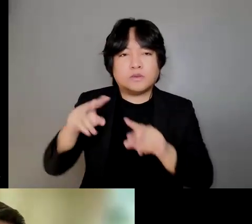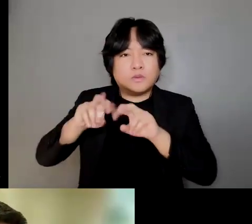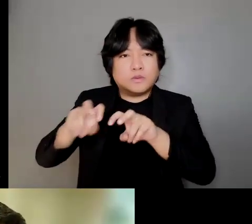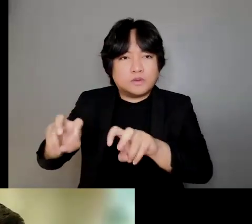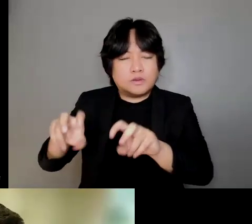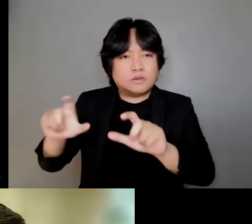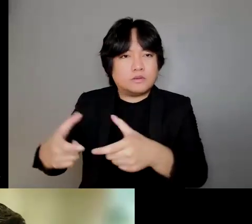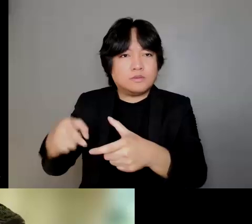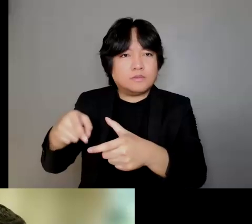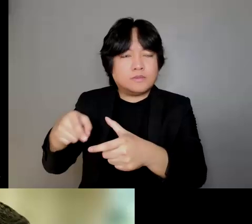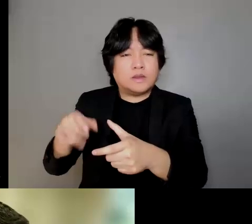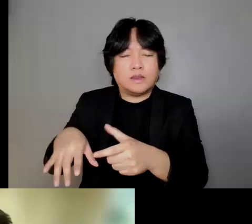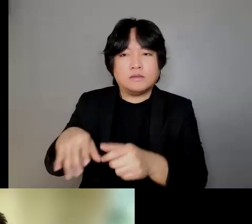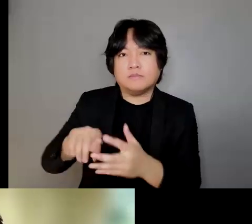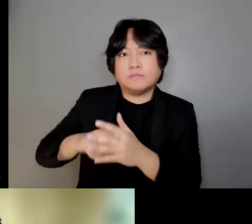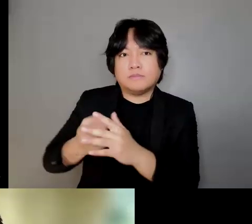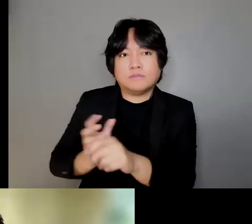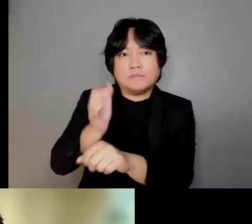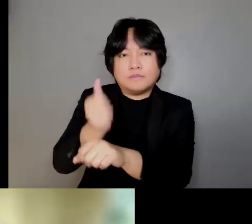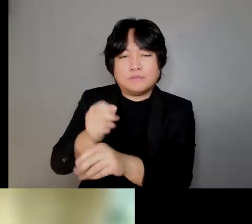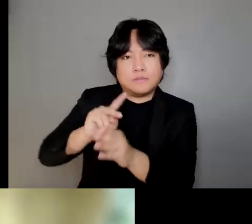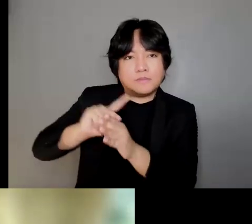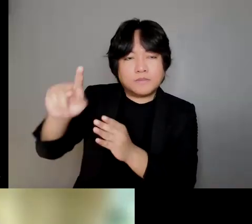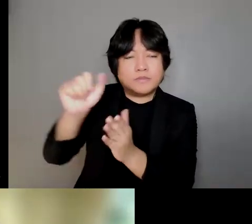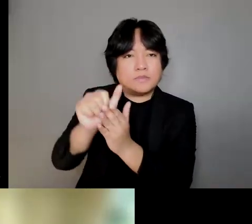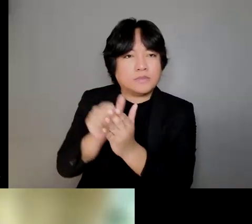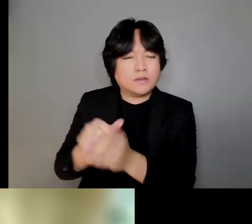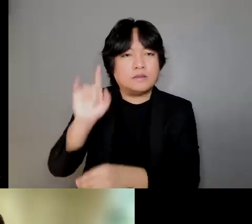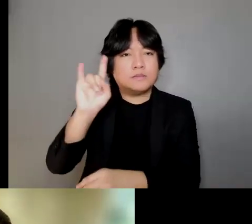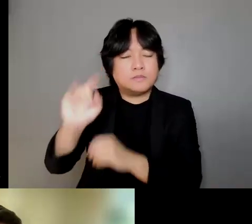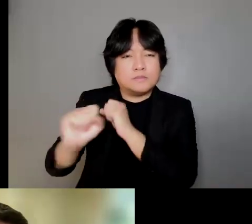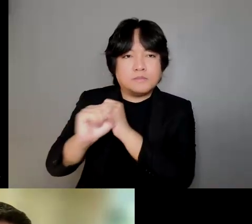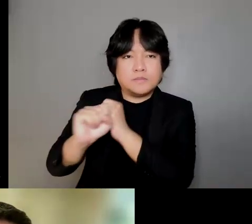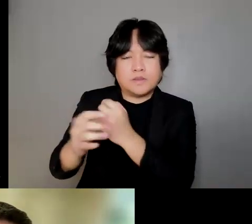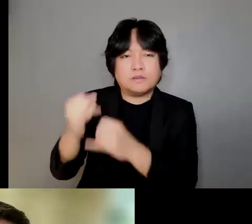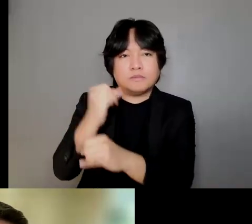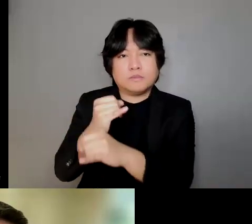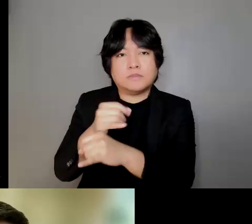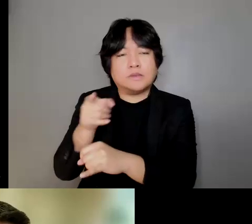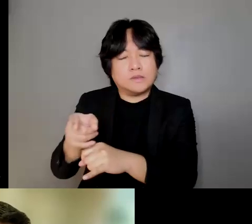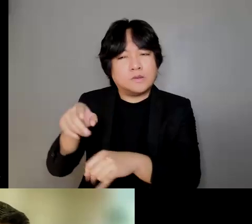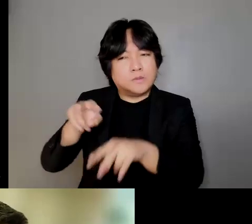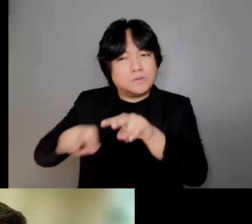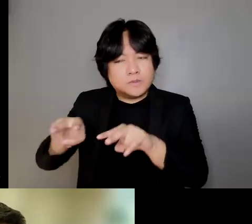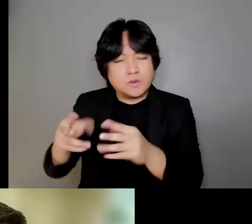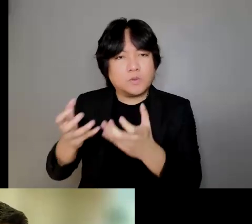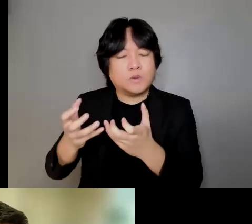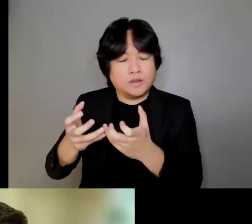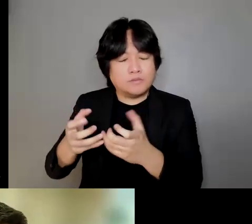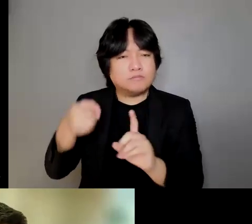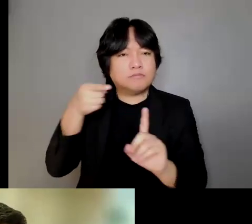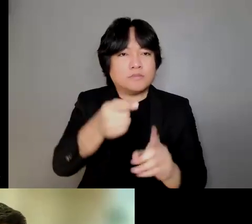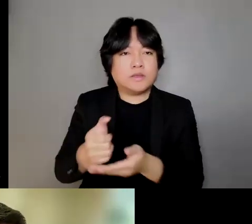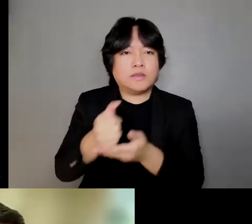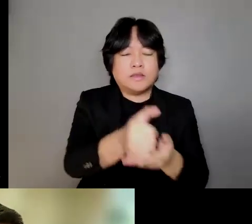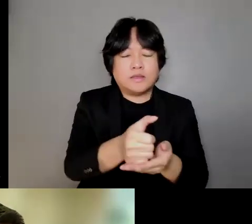pioneering collaboration among academic, professional, and advocacy institutions that seek to make a difference for the LGBTQI plus